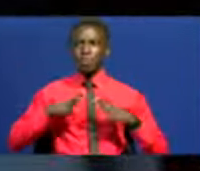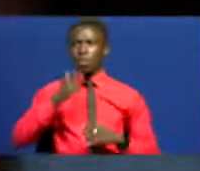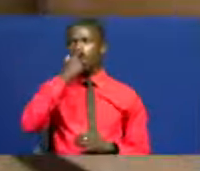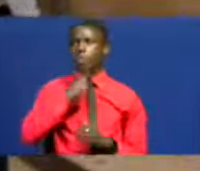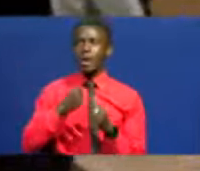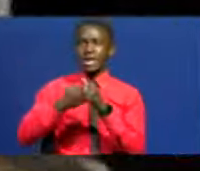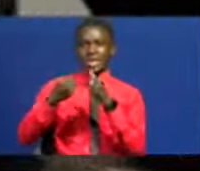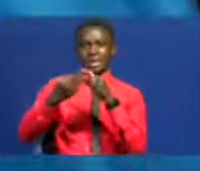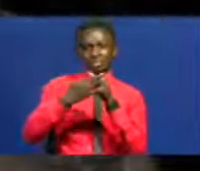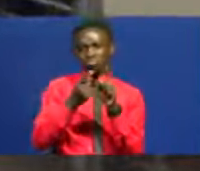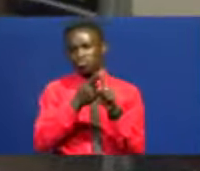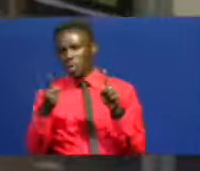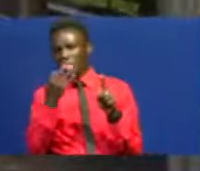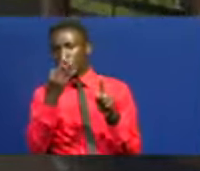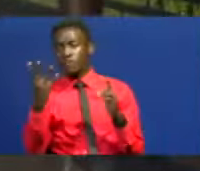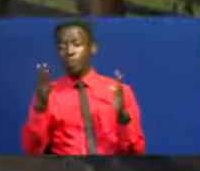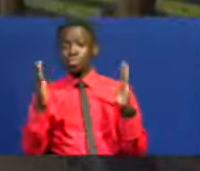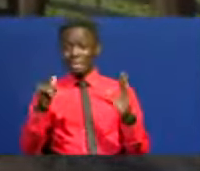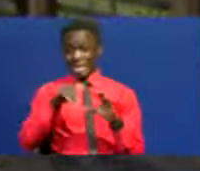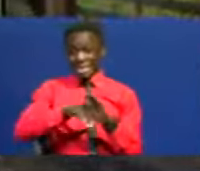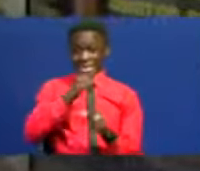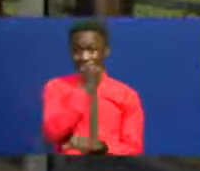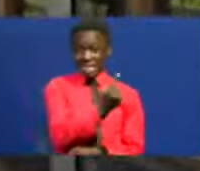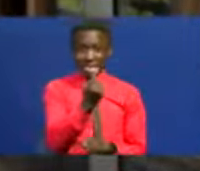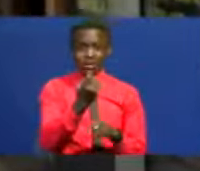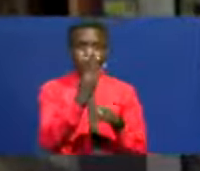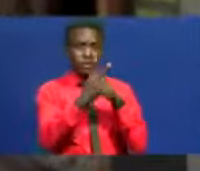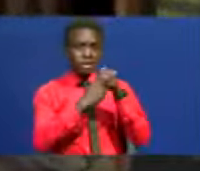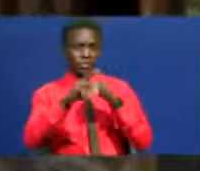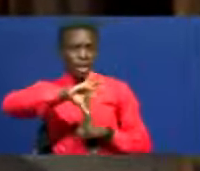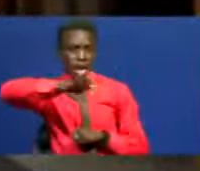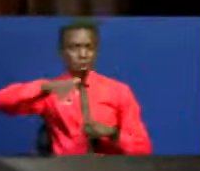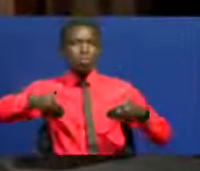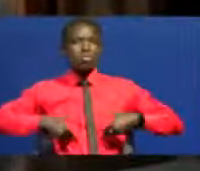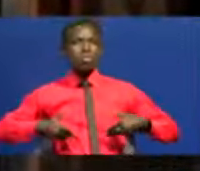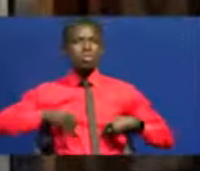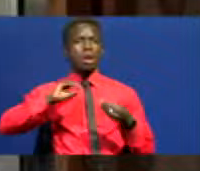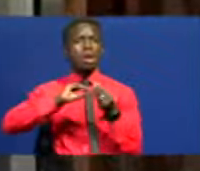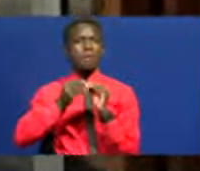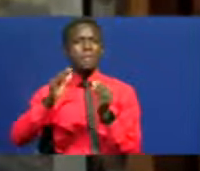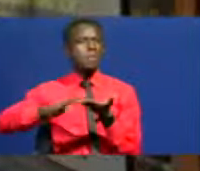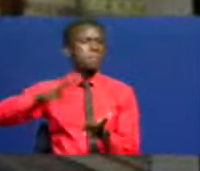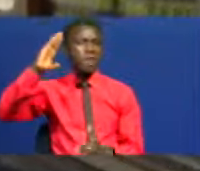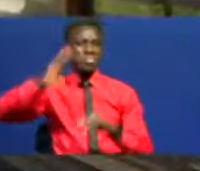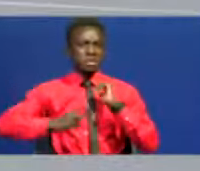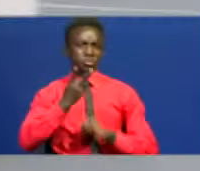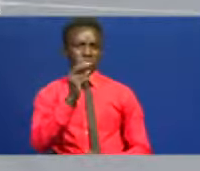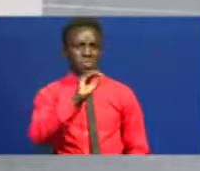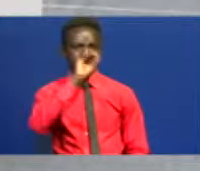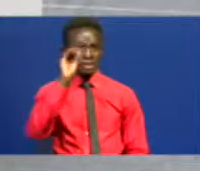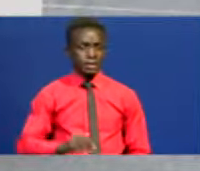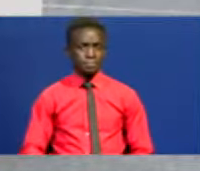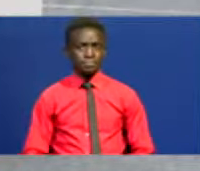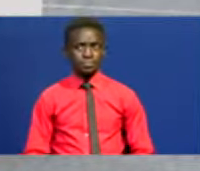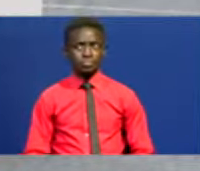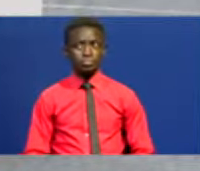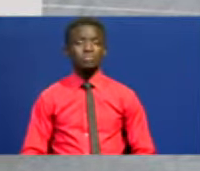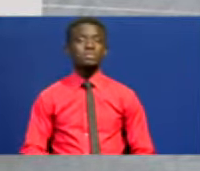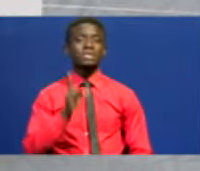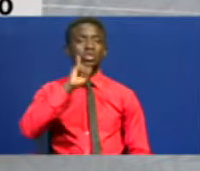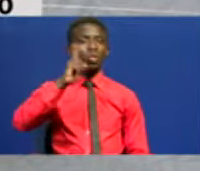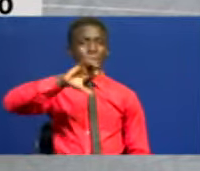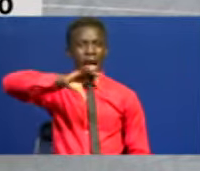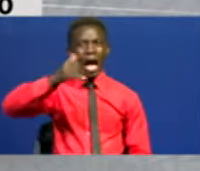to 34. In each of the 47 counties, youth population is more than 20%. Nairobi County has the